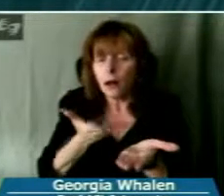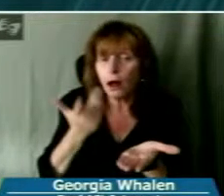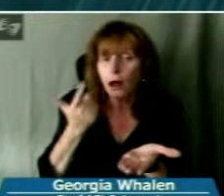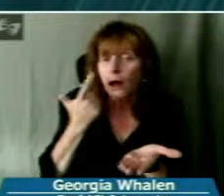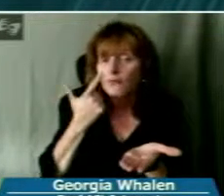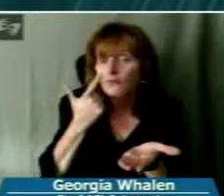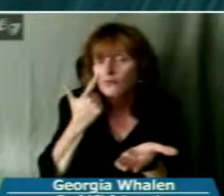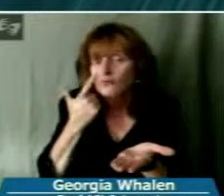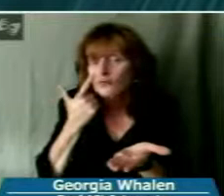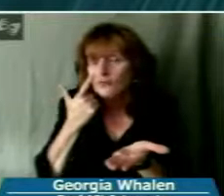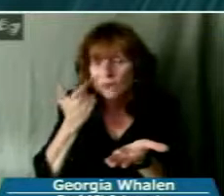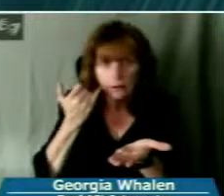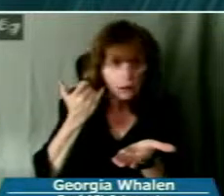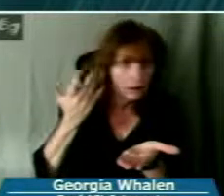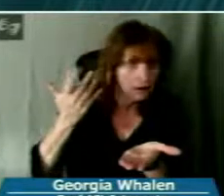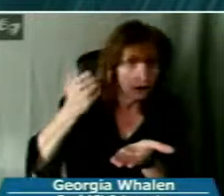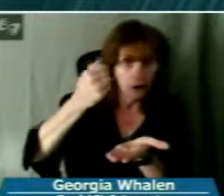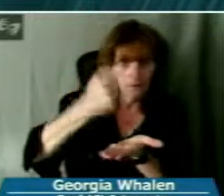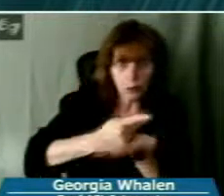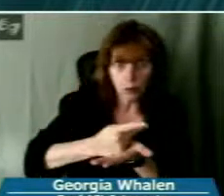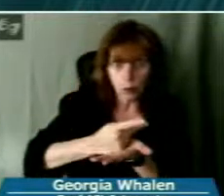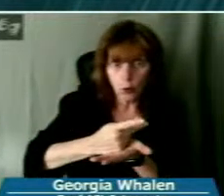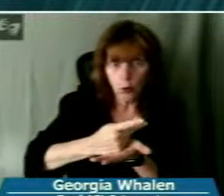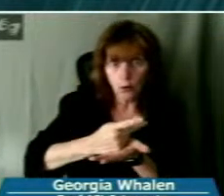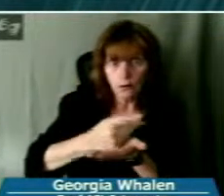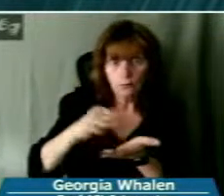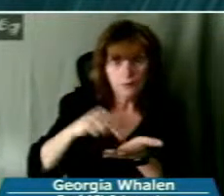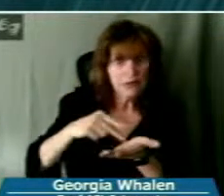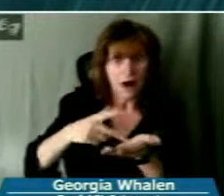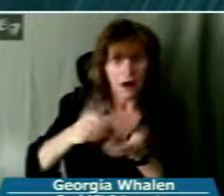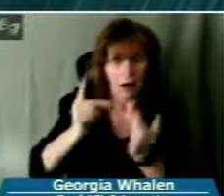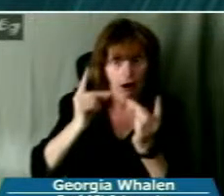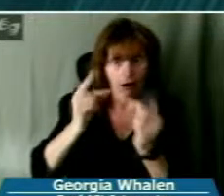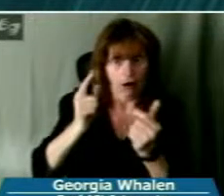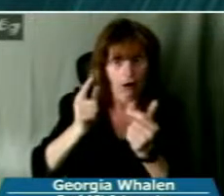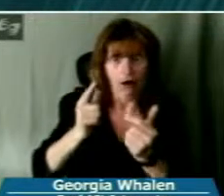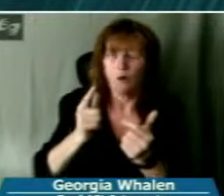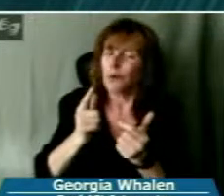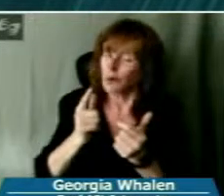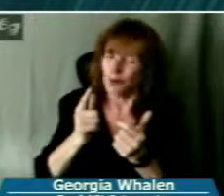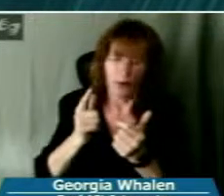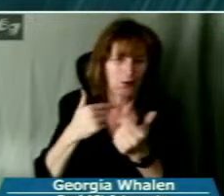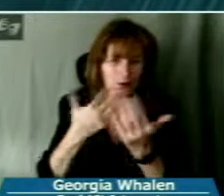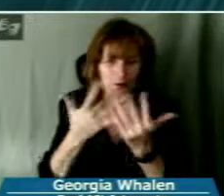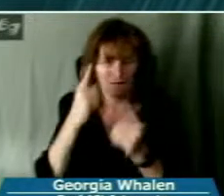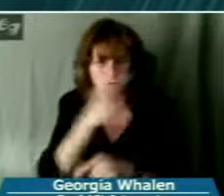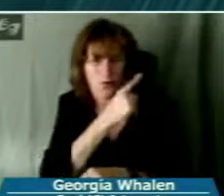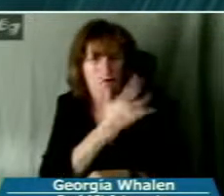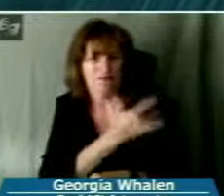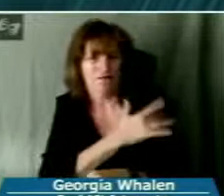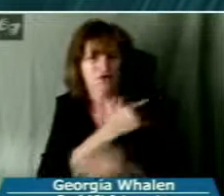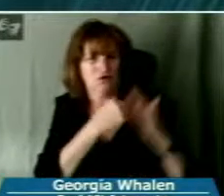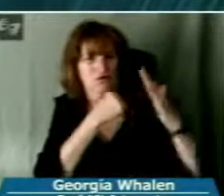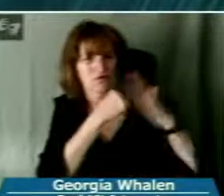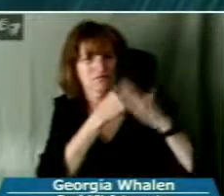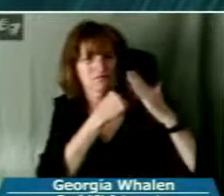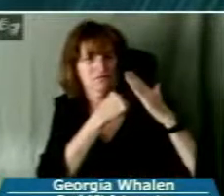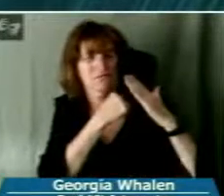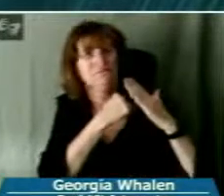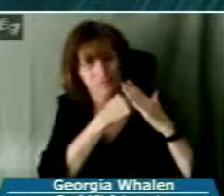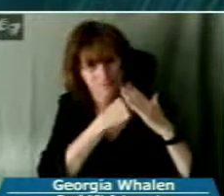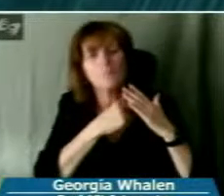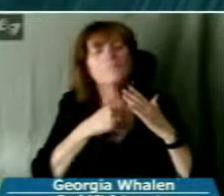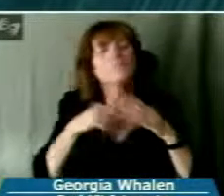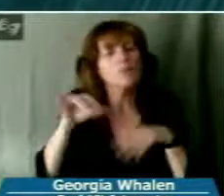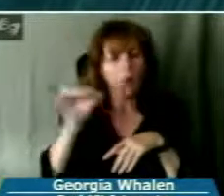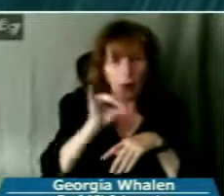It's a plan. It still requires the province of Ontario to lift orders, and it still requires the blessing of